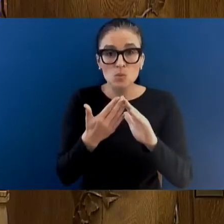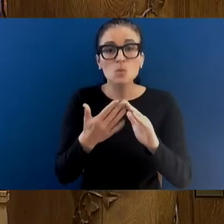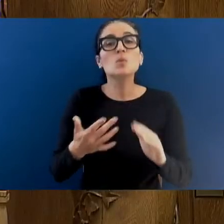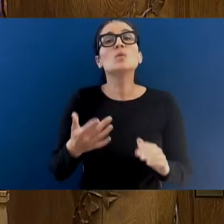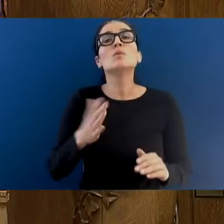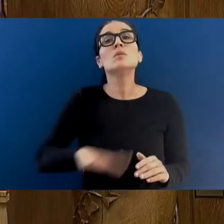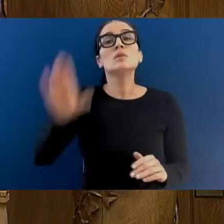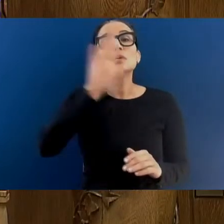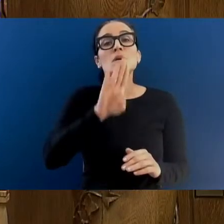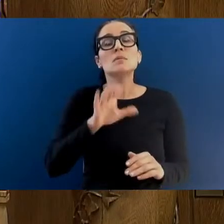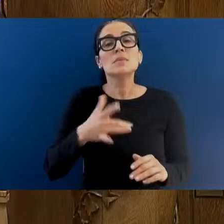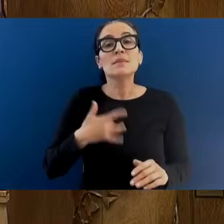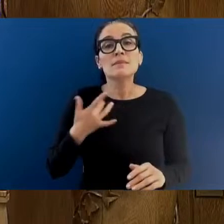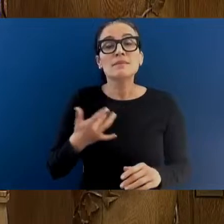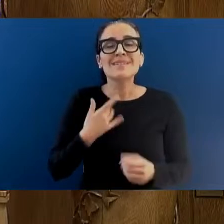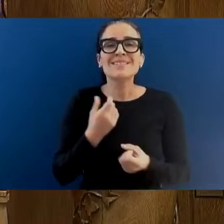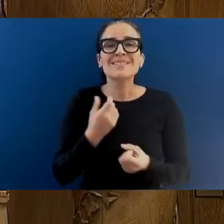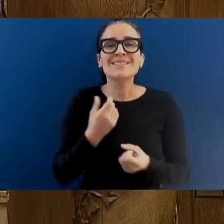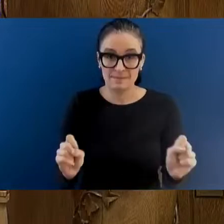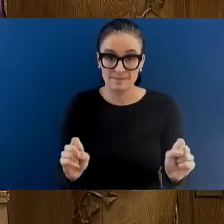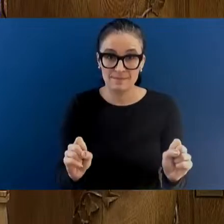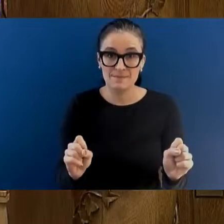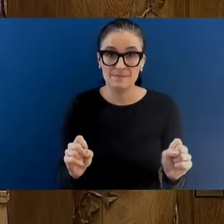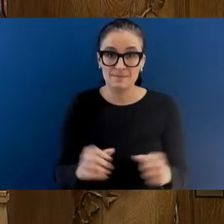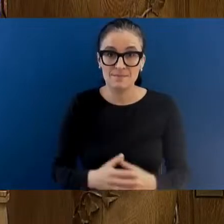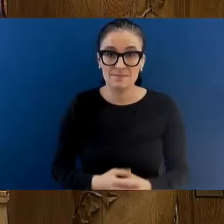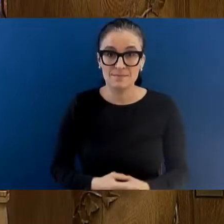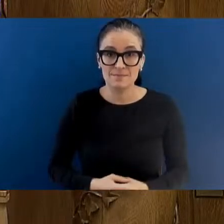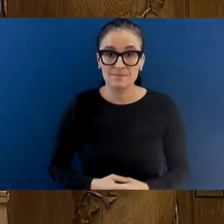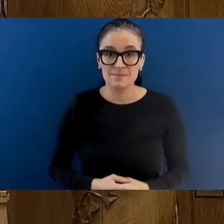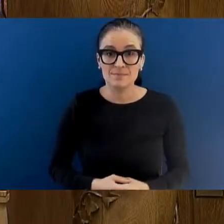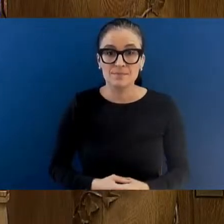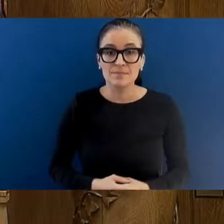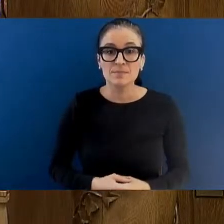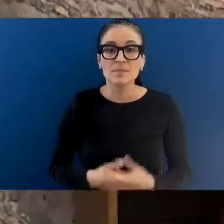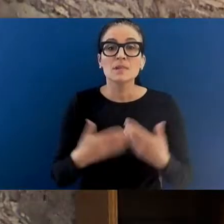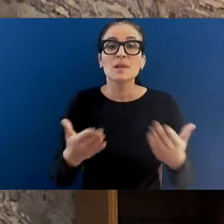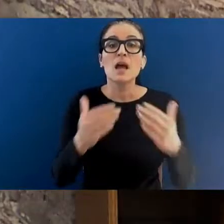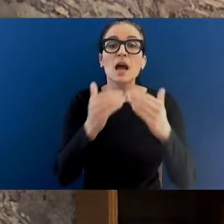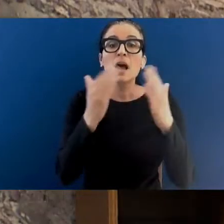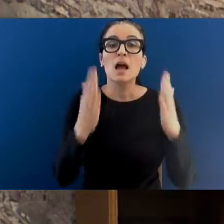House Leader of the Official Opposition. Thank you very much, Mr. Speaker.